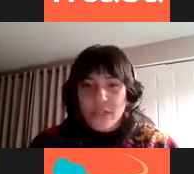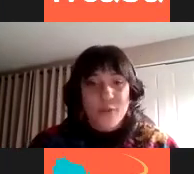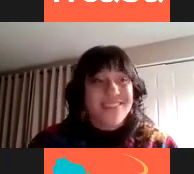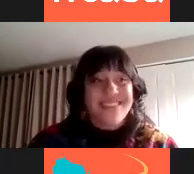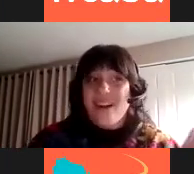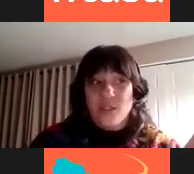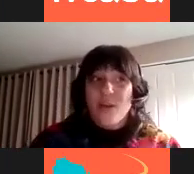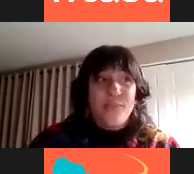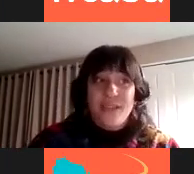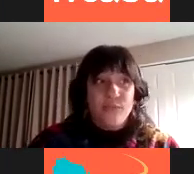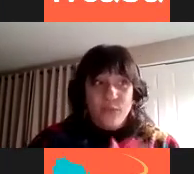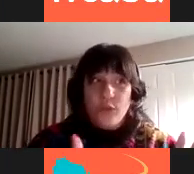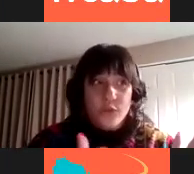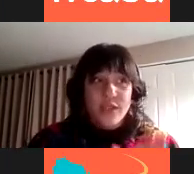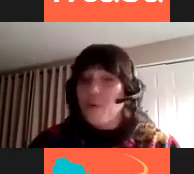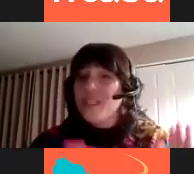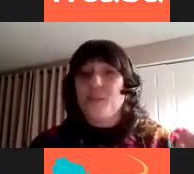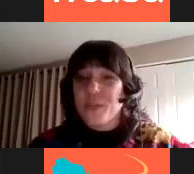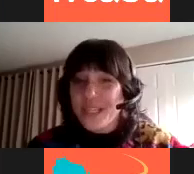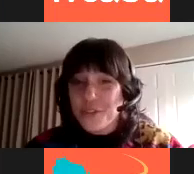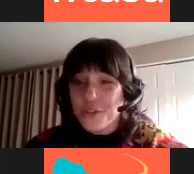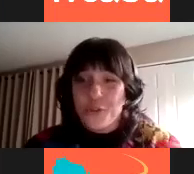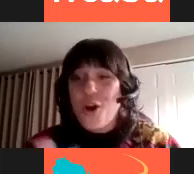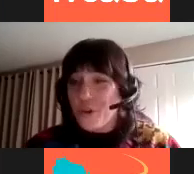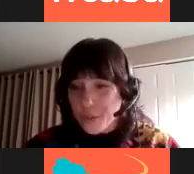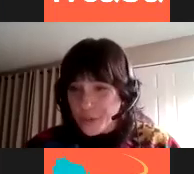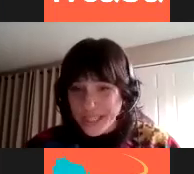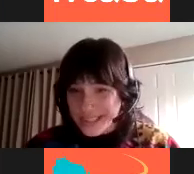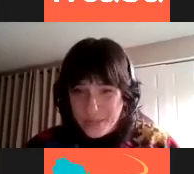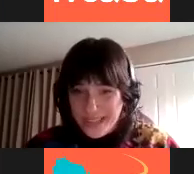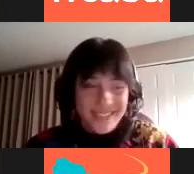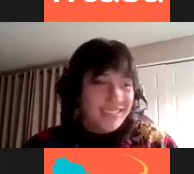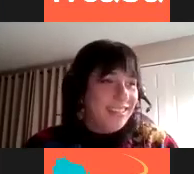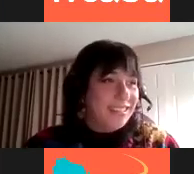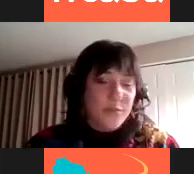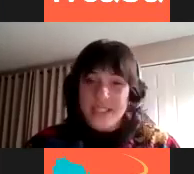over Facebook? They also might be using a voice impersonation to call you and pretend